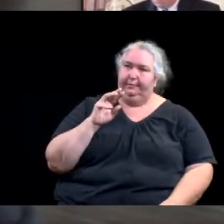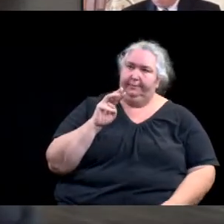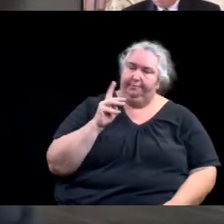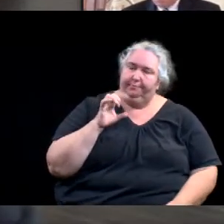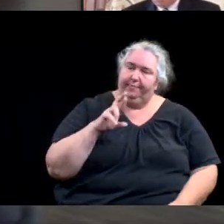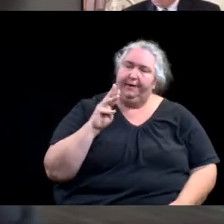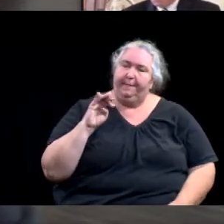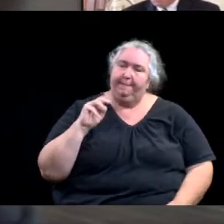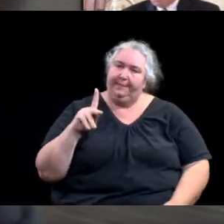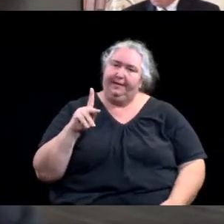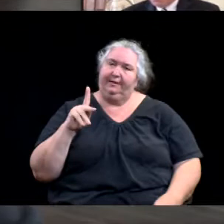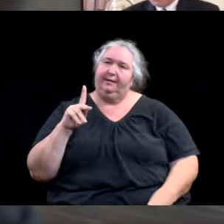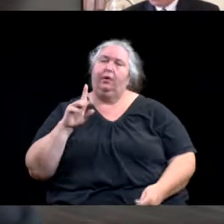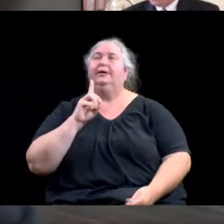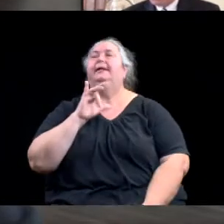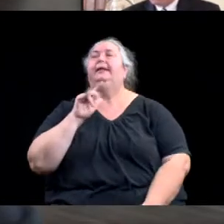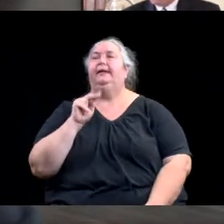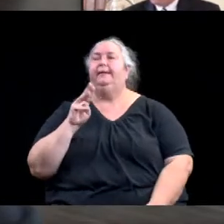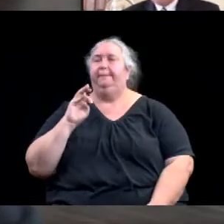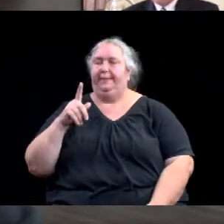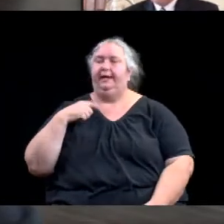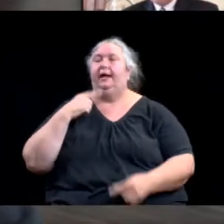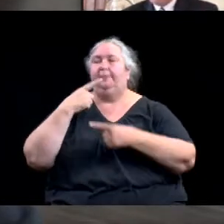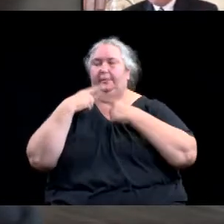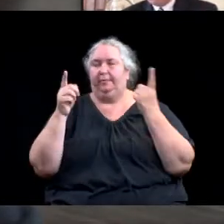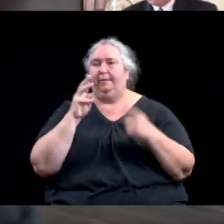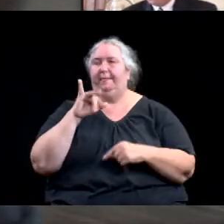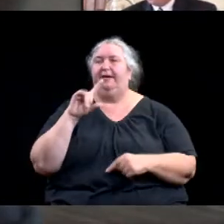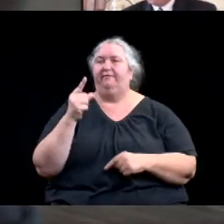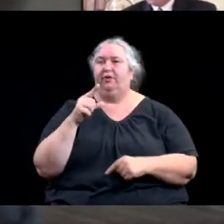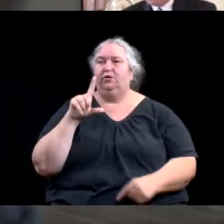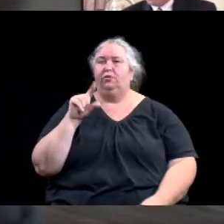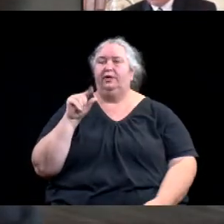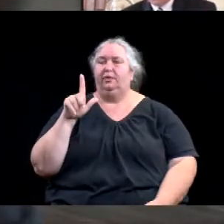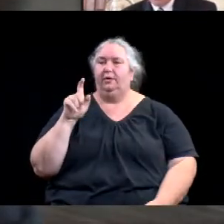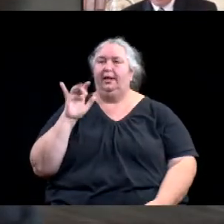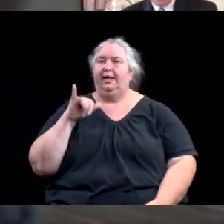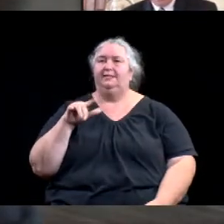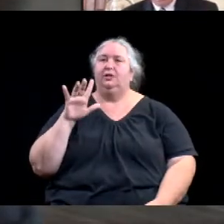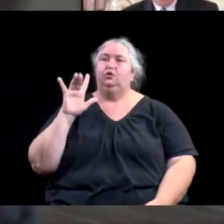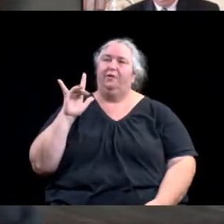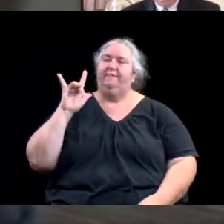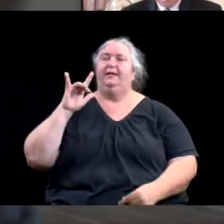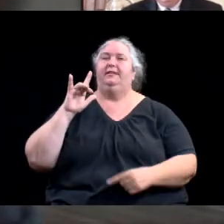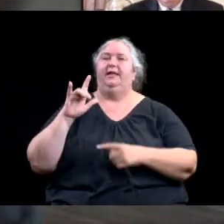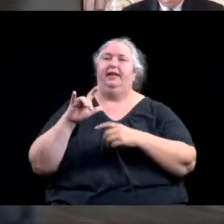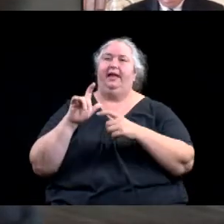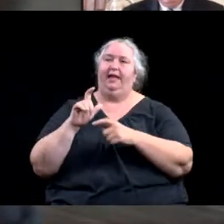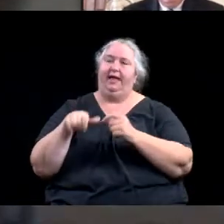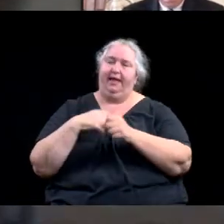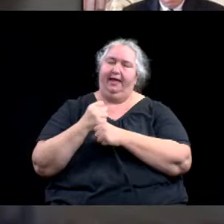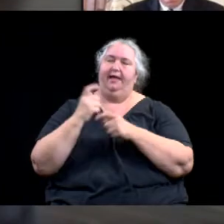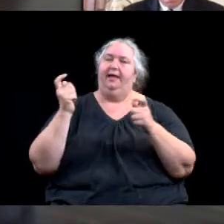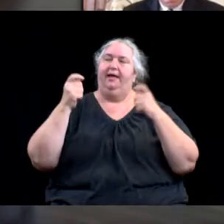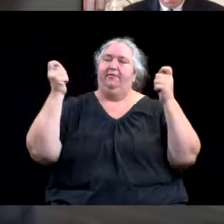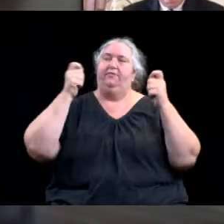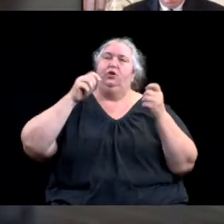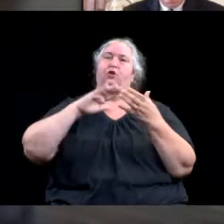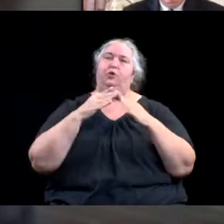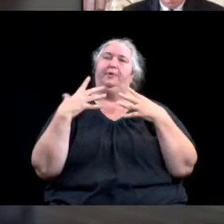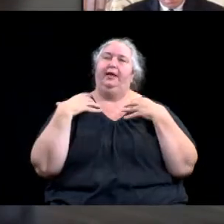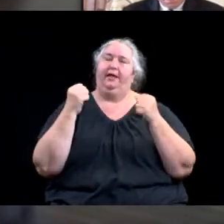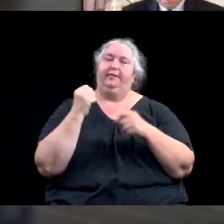Community Healthcare of Texas Day in the city of Waco and urge the people of Waco to join with the city council, city staff, and me